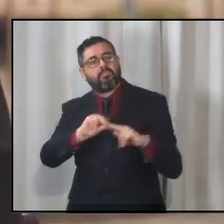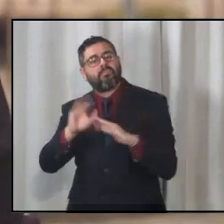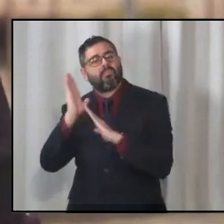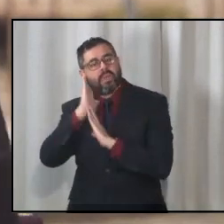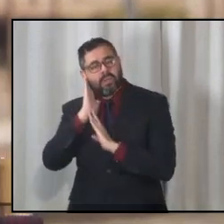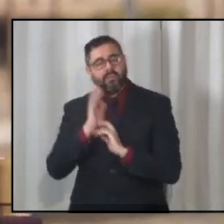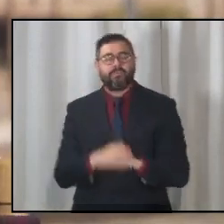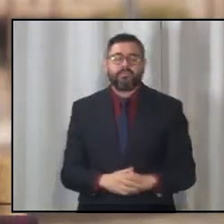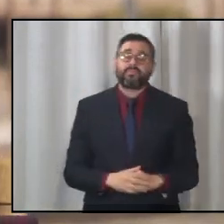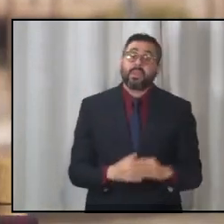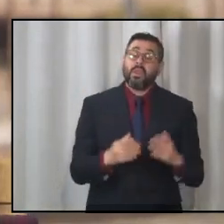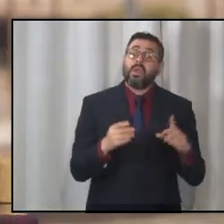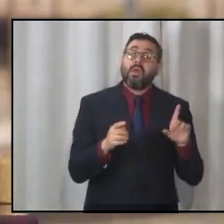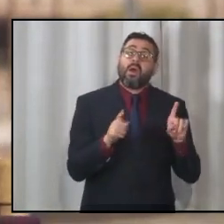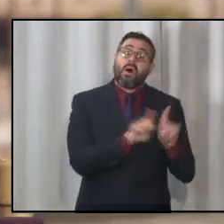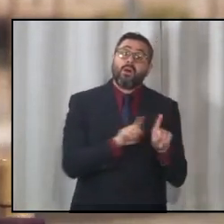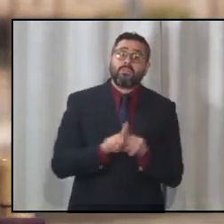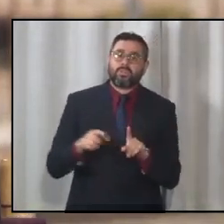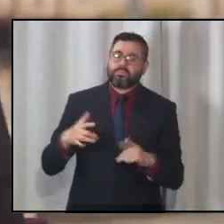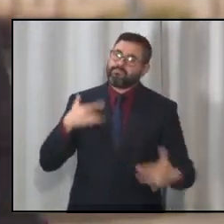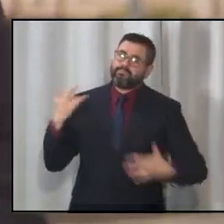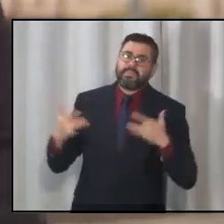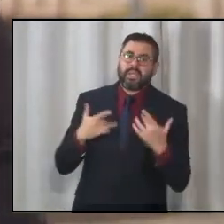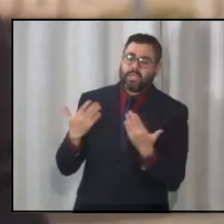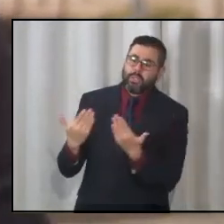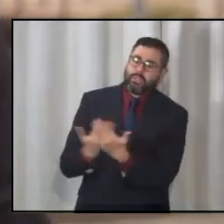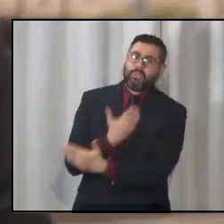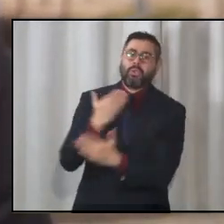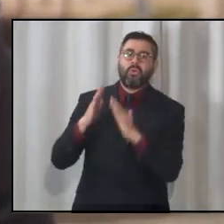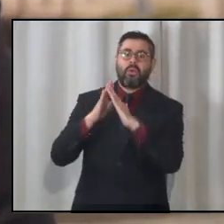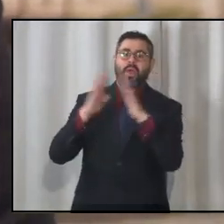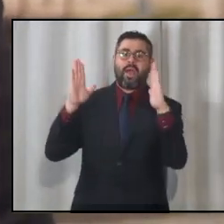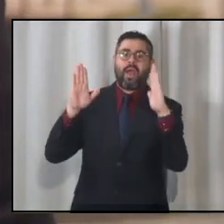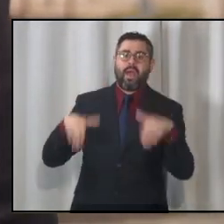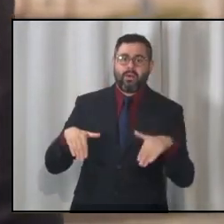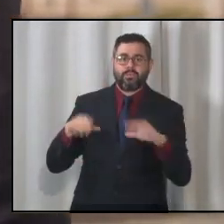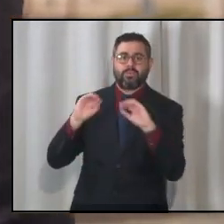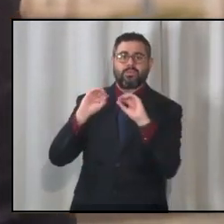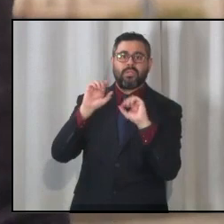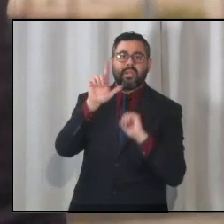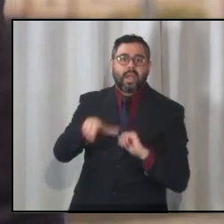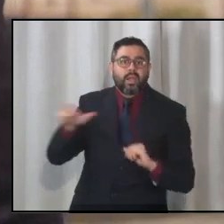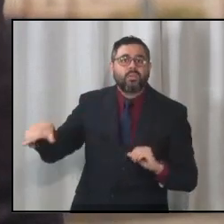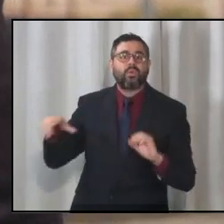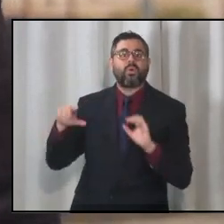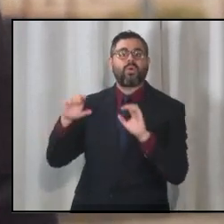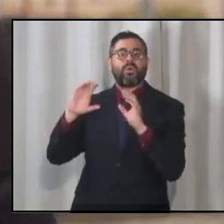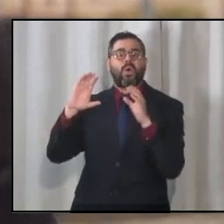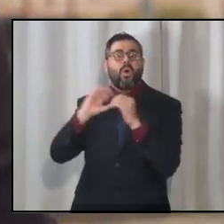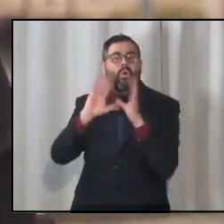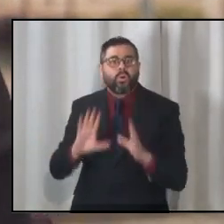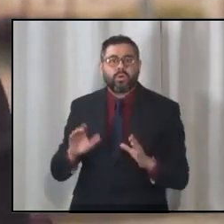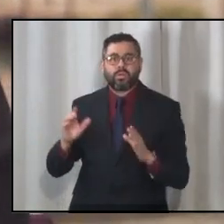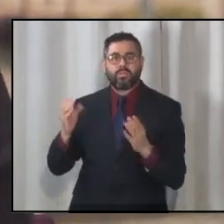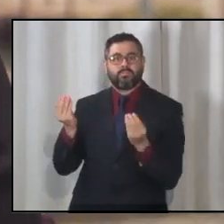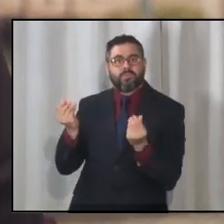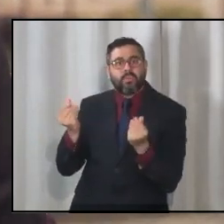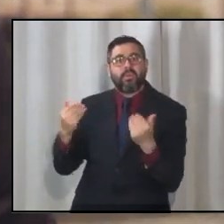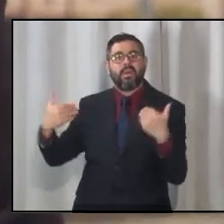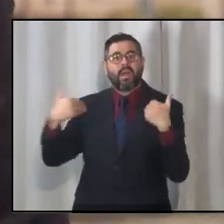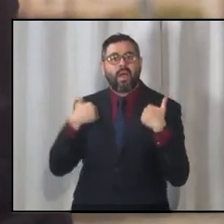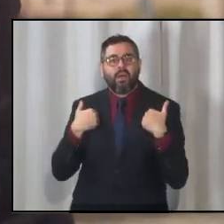also grateful to all the new housing providers who have answered the call and joined us in our emergency efforts. We'll continue to hold